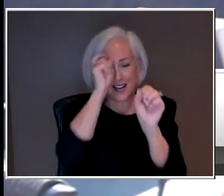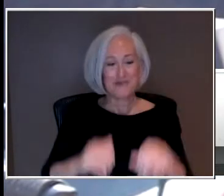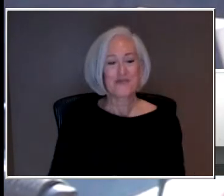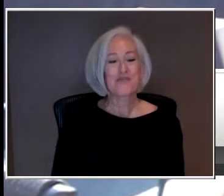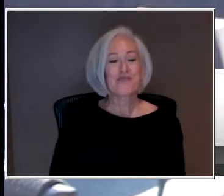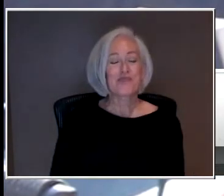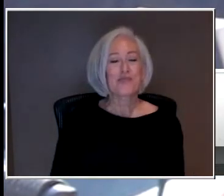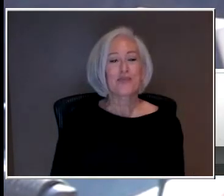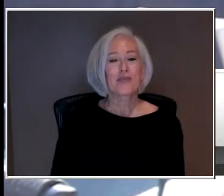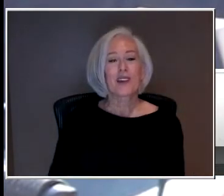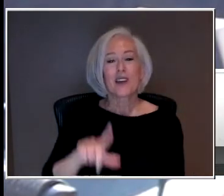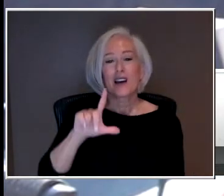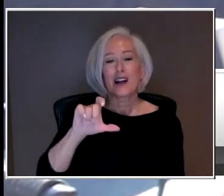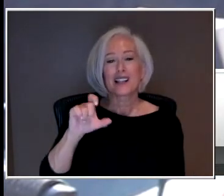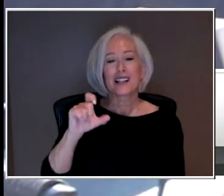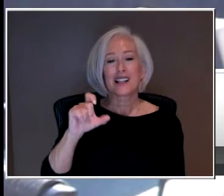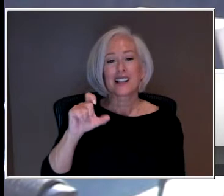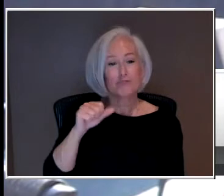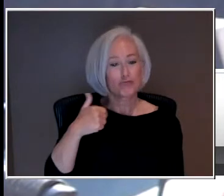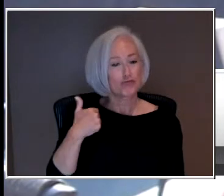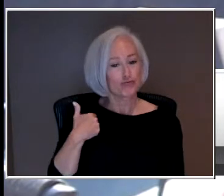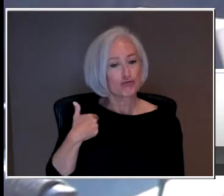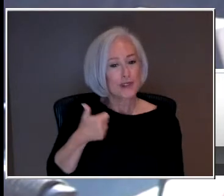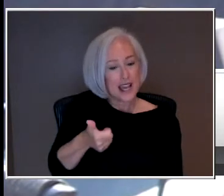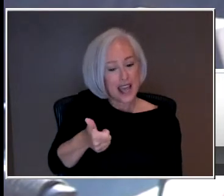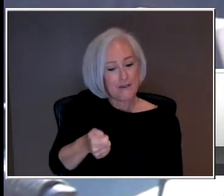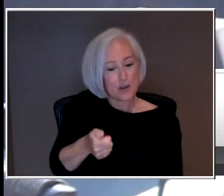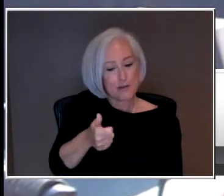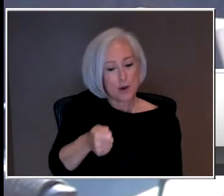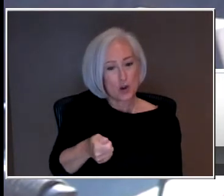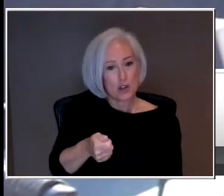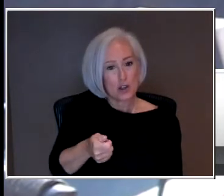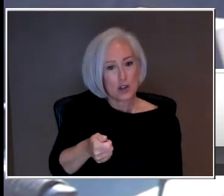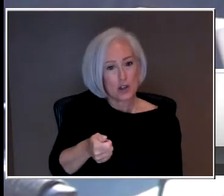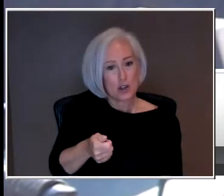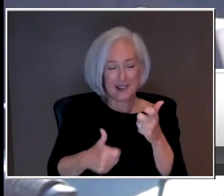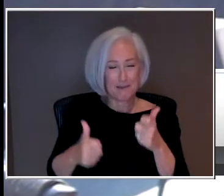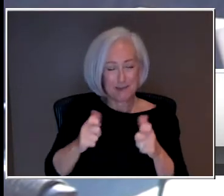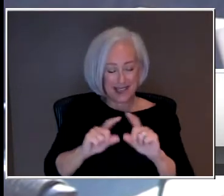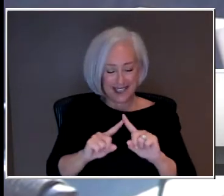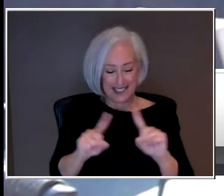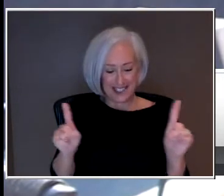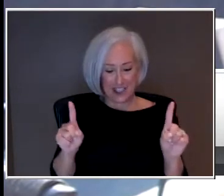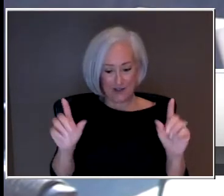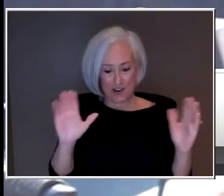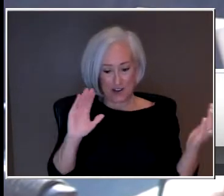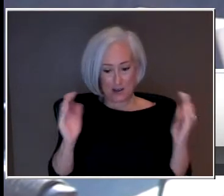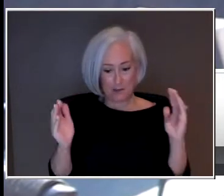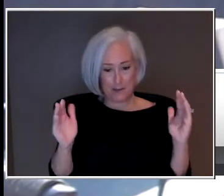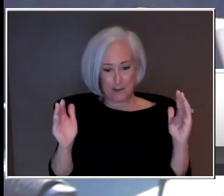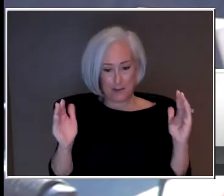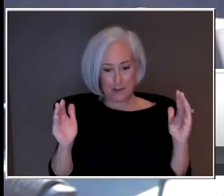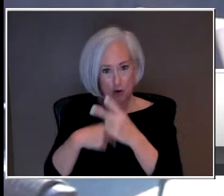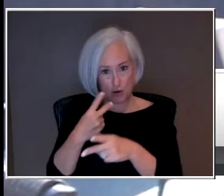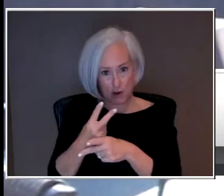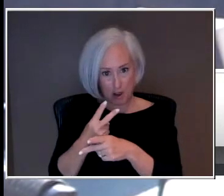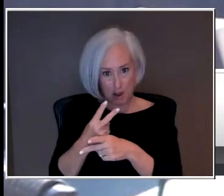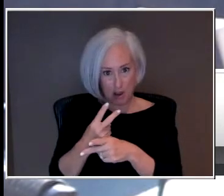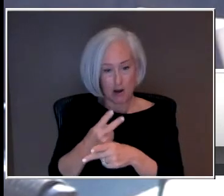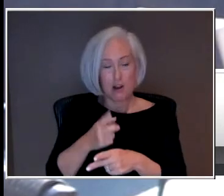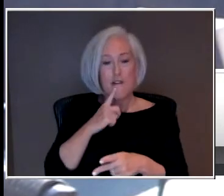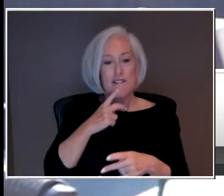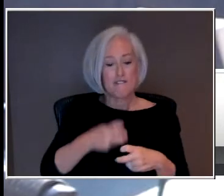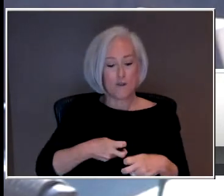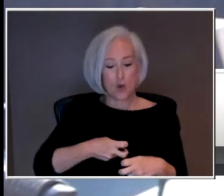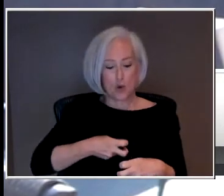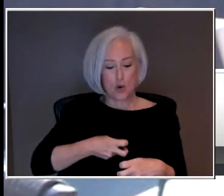really, these do have a remote control. Probably the biggest difference between this Evoke system, and again, spinal cord stimulation systems have been